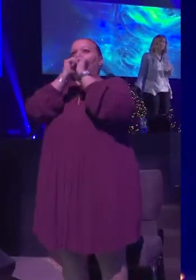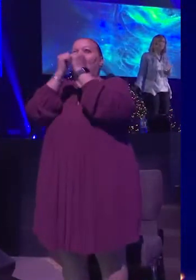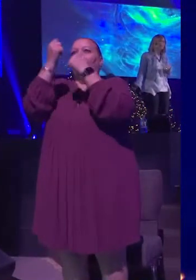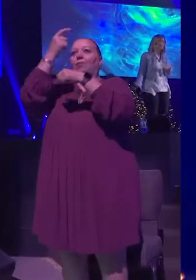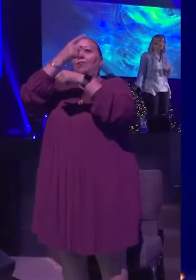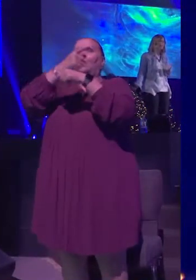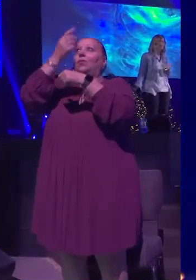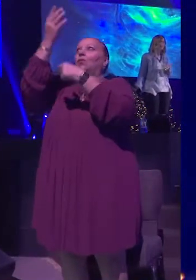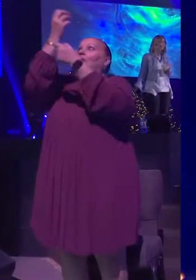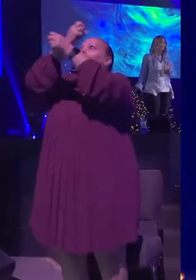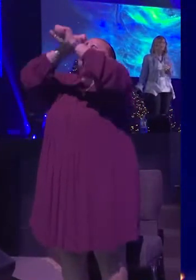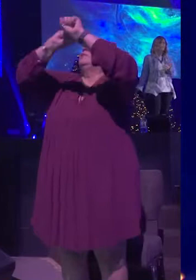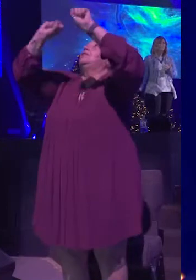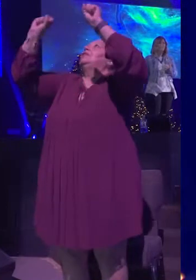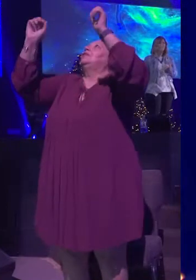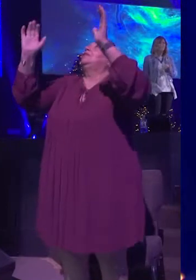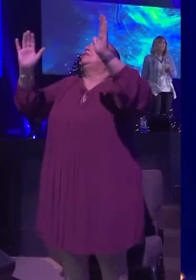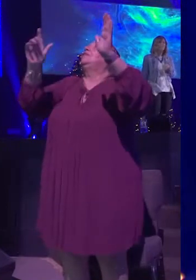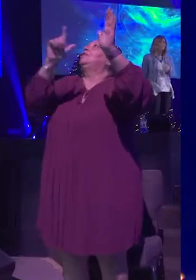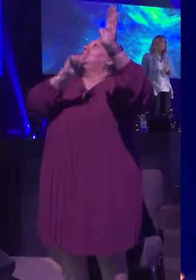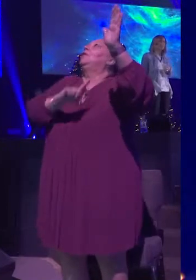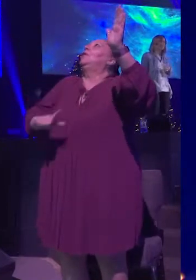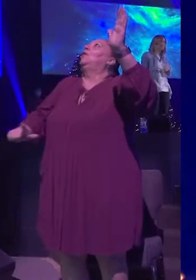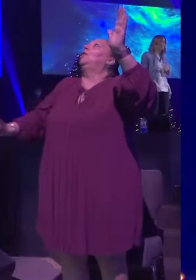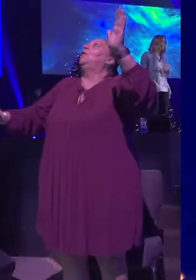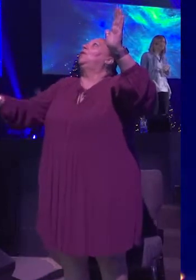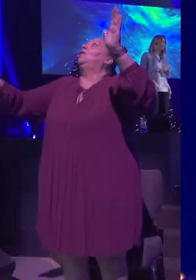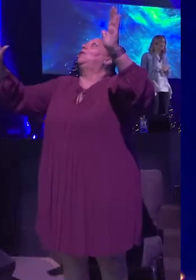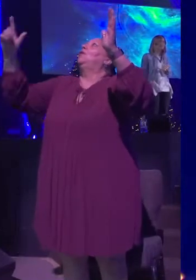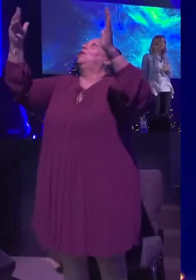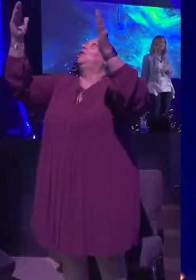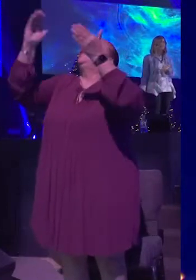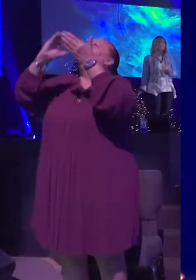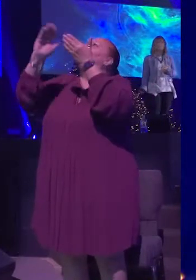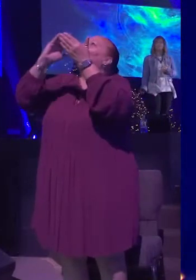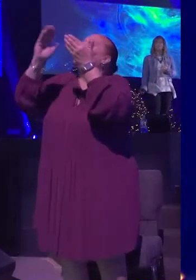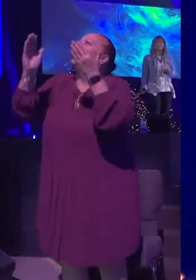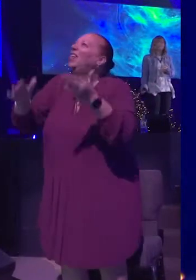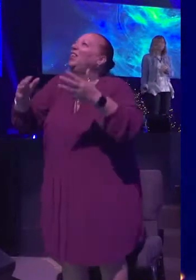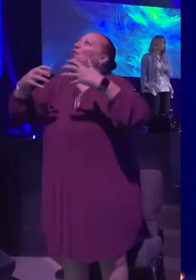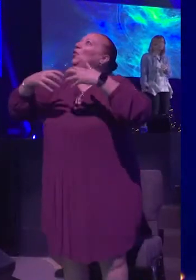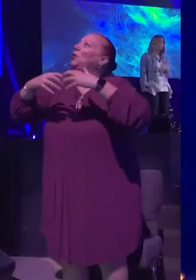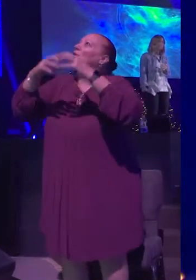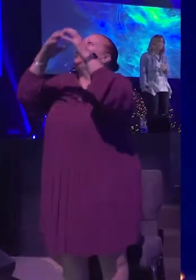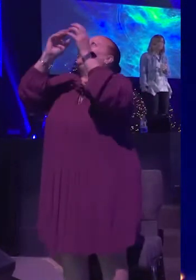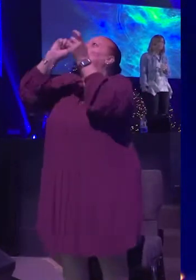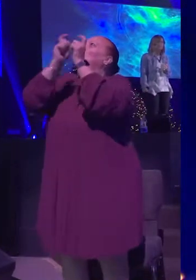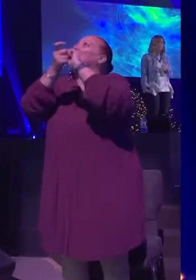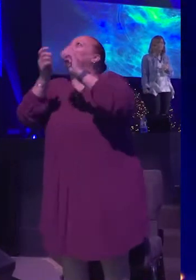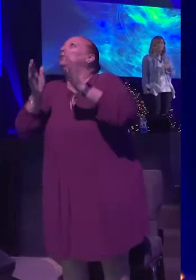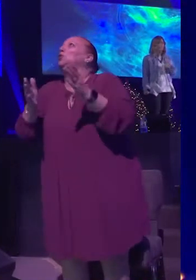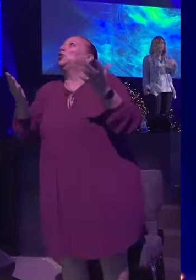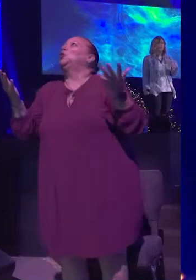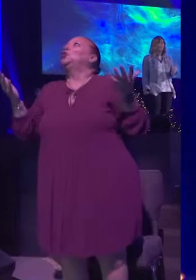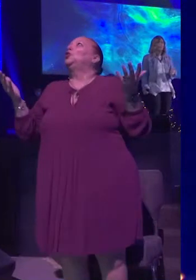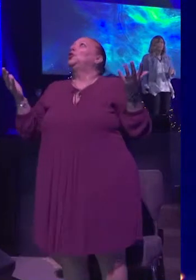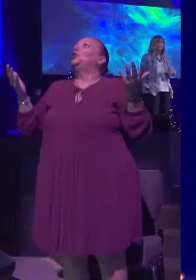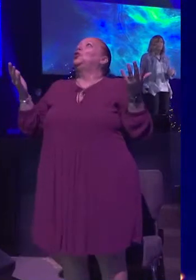That you are Savior, you are Lord. You are Forgiver, Restorer, Redeemer.